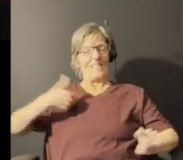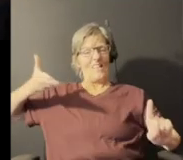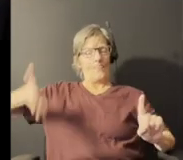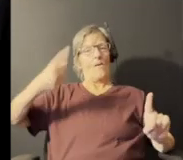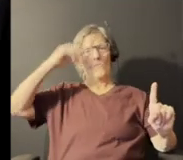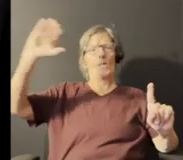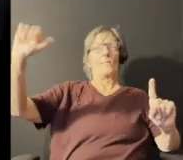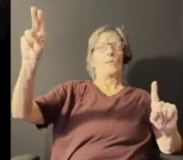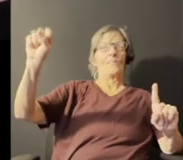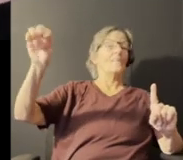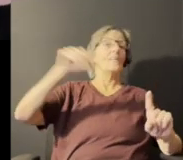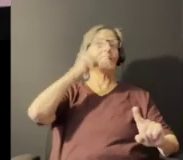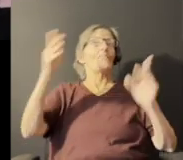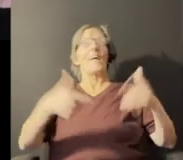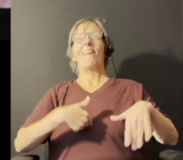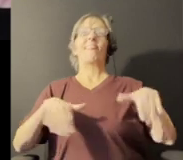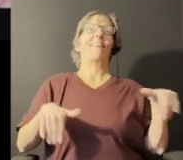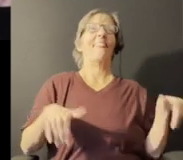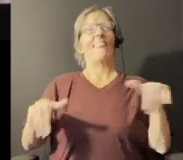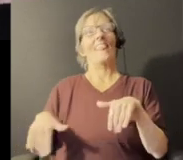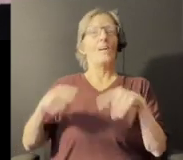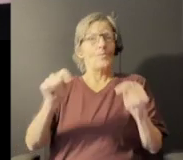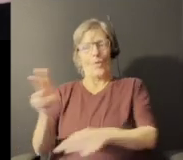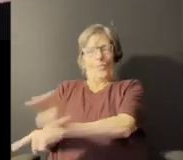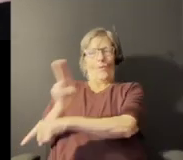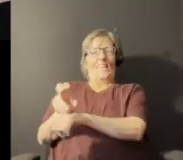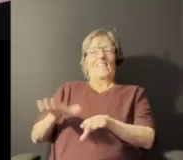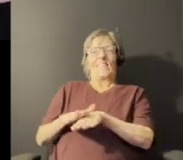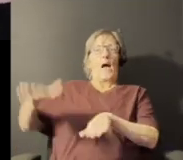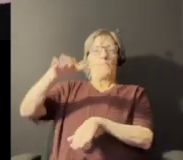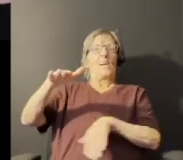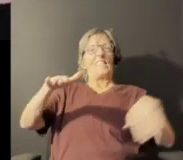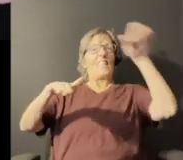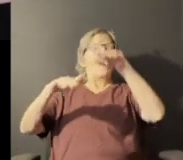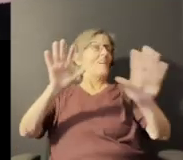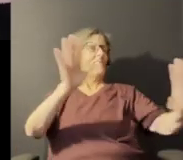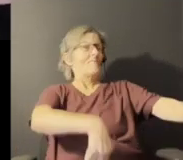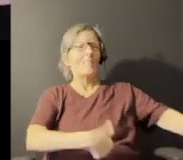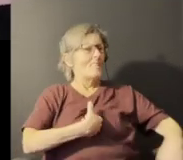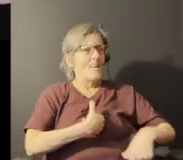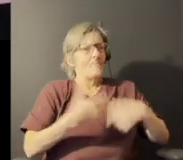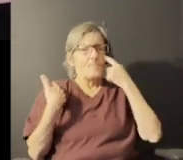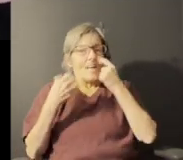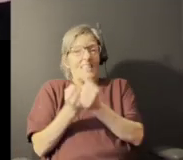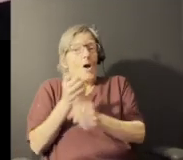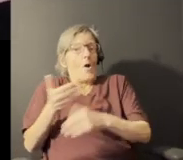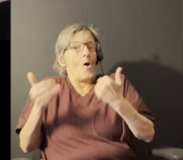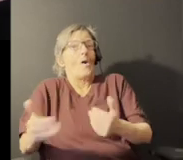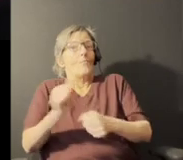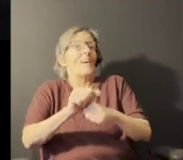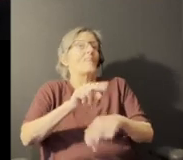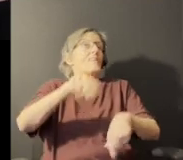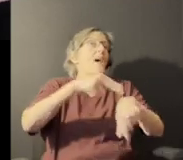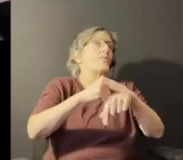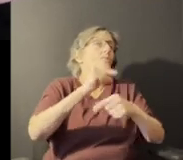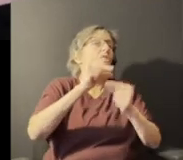I was there for the cause, not because I was there to try to use them as a stepping stone to get on with